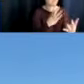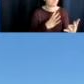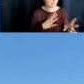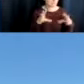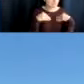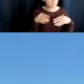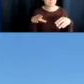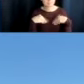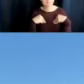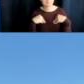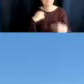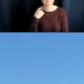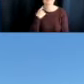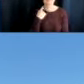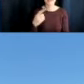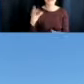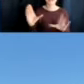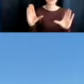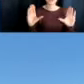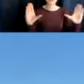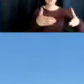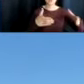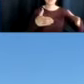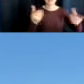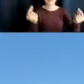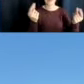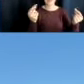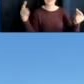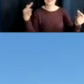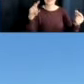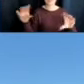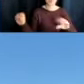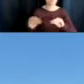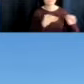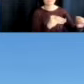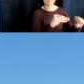room for each airline. And the airlines will put out the pouch like this when it's full.